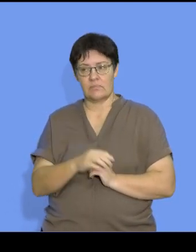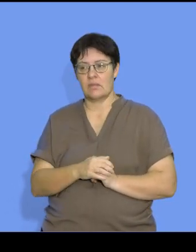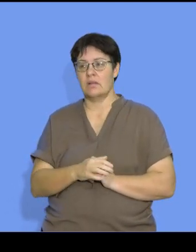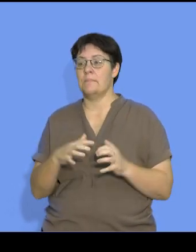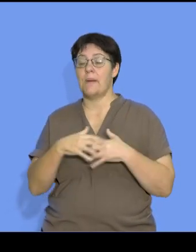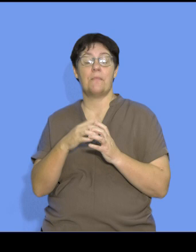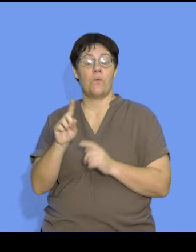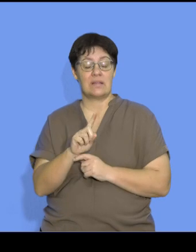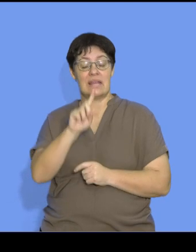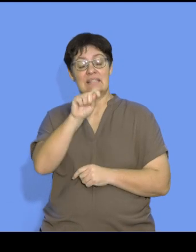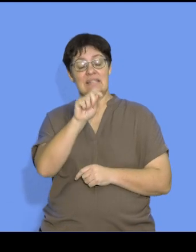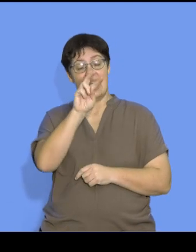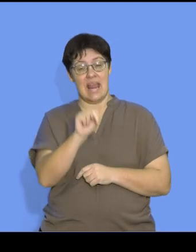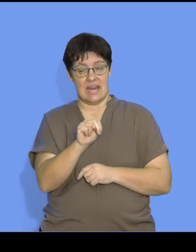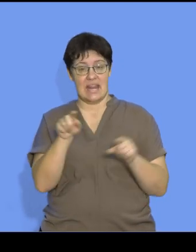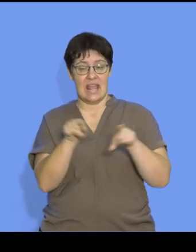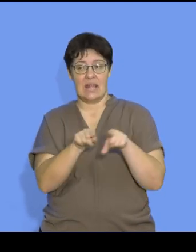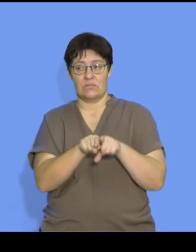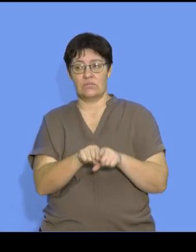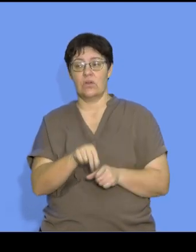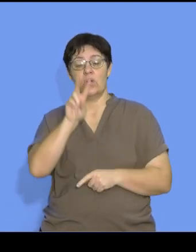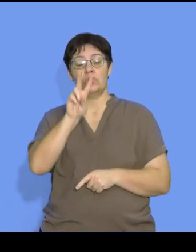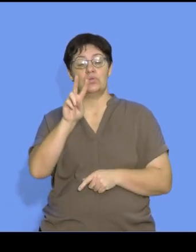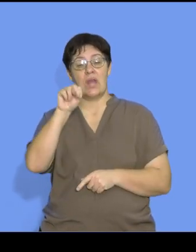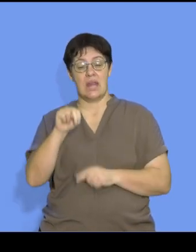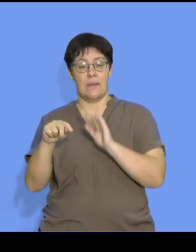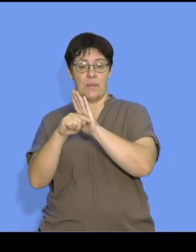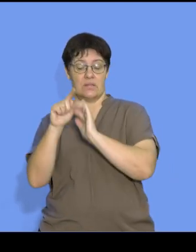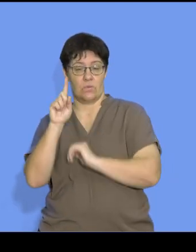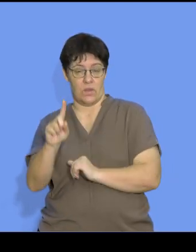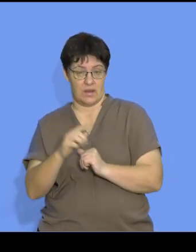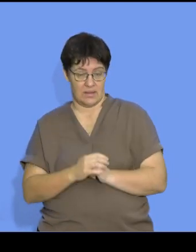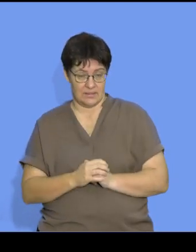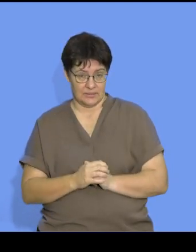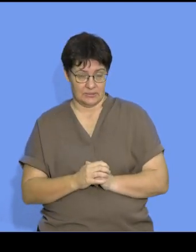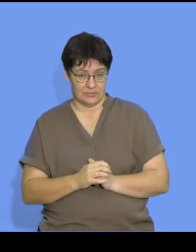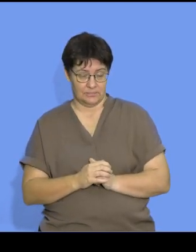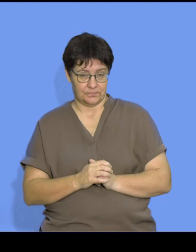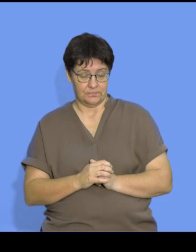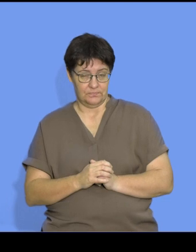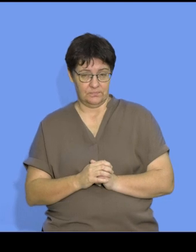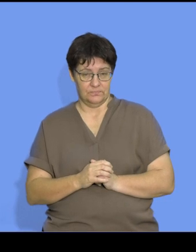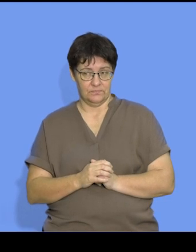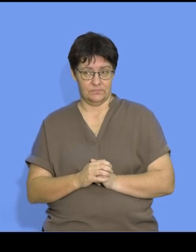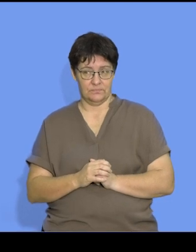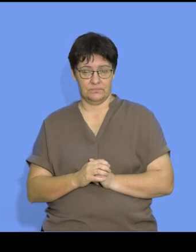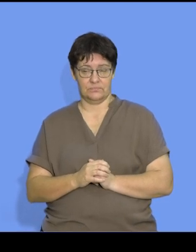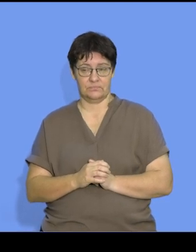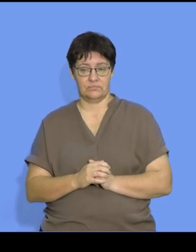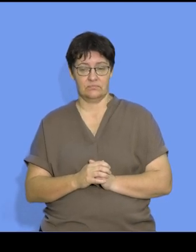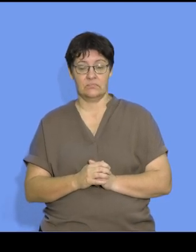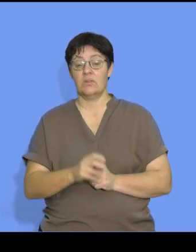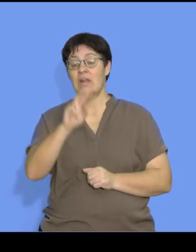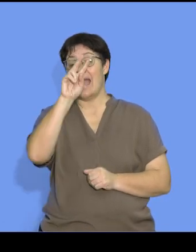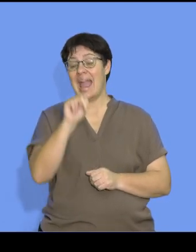be Tn is equal to 2n minus 1. So essentially the